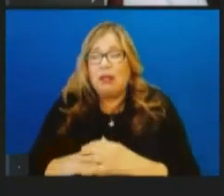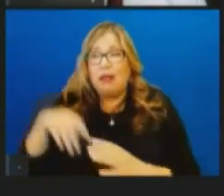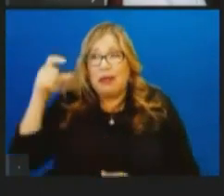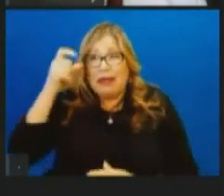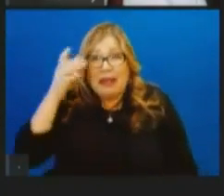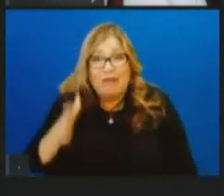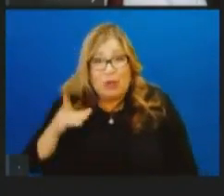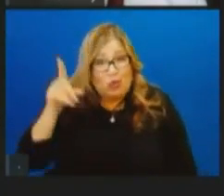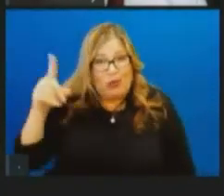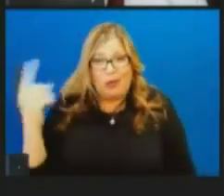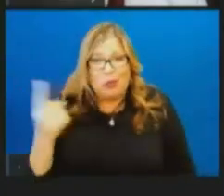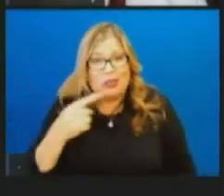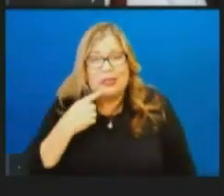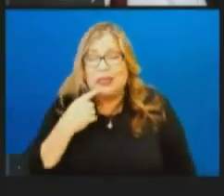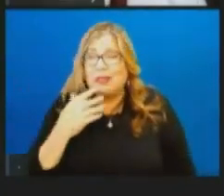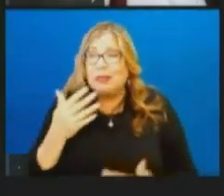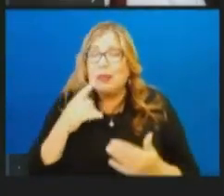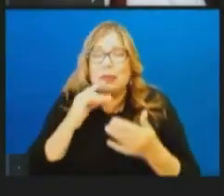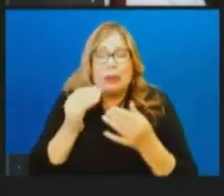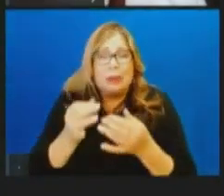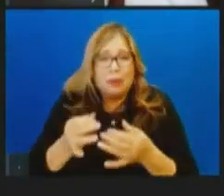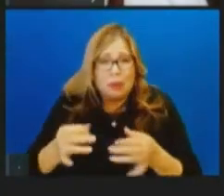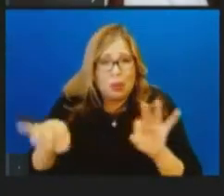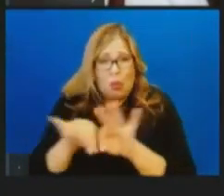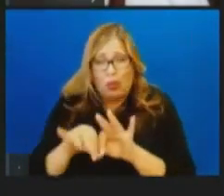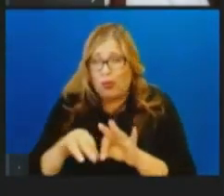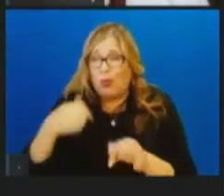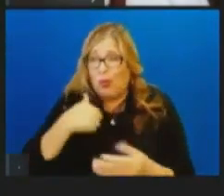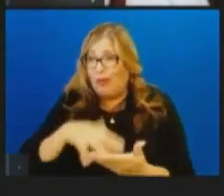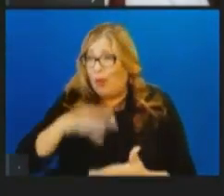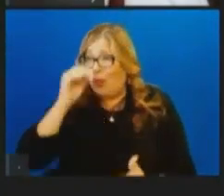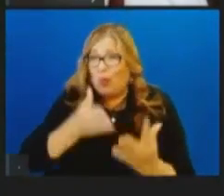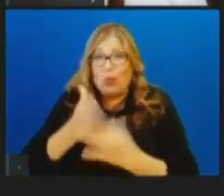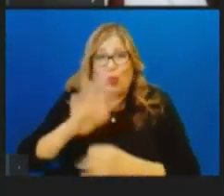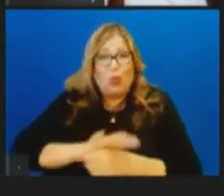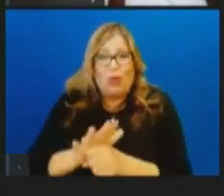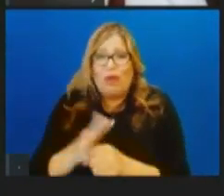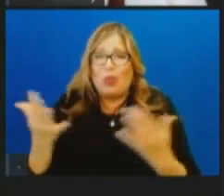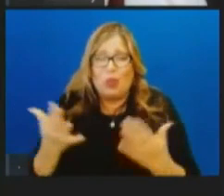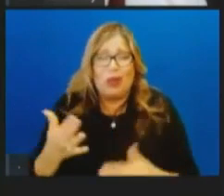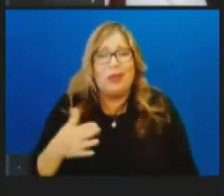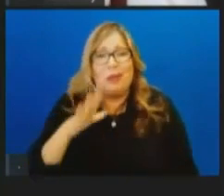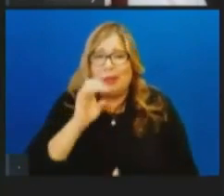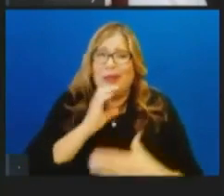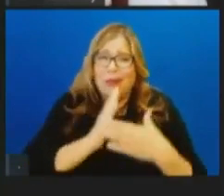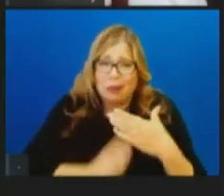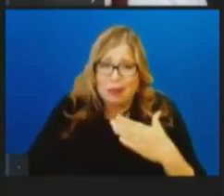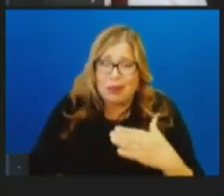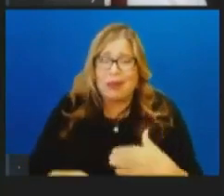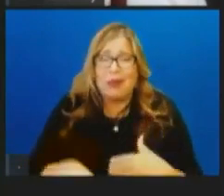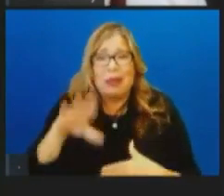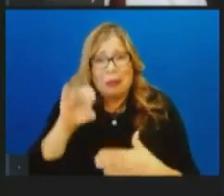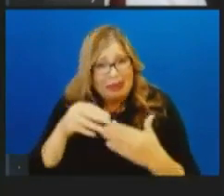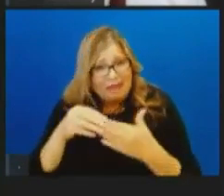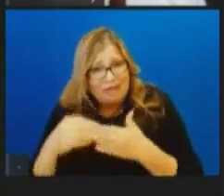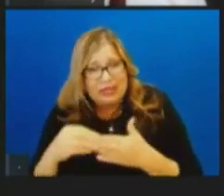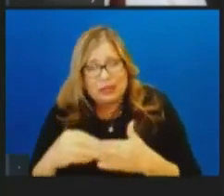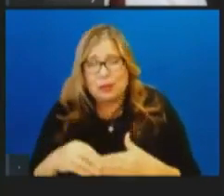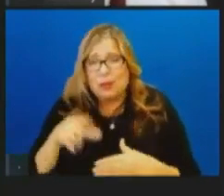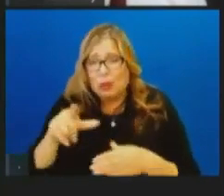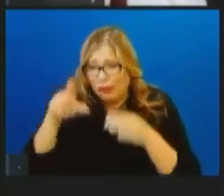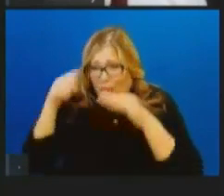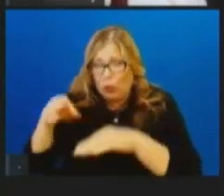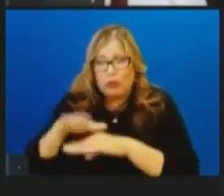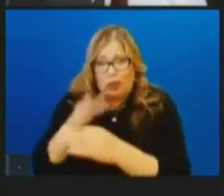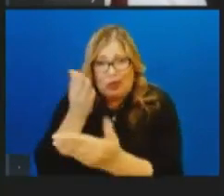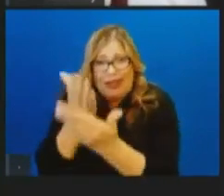of the most important things we've all learned throughout this pandemic. Being flexible and being focused on the evidence. California